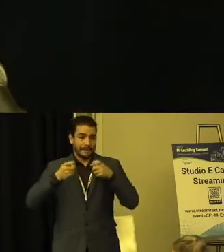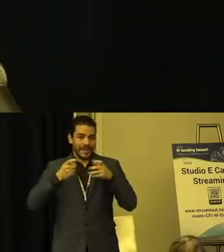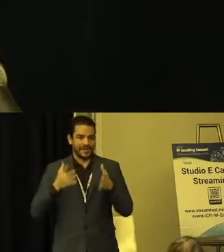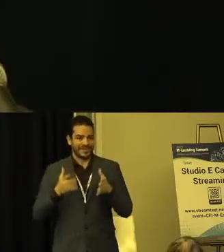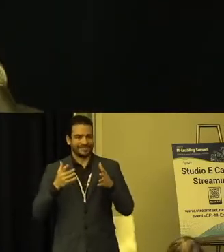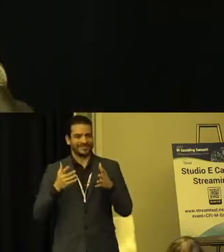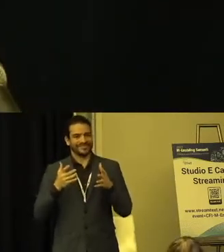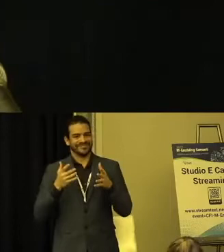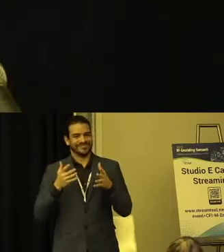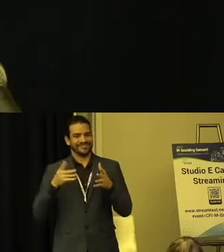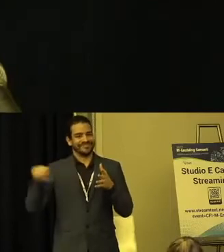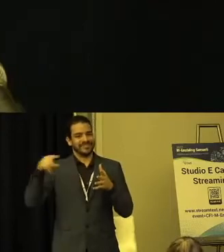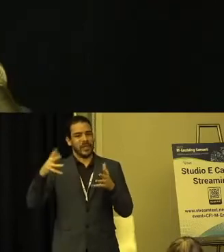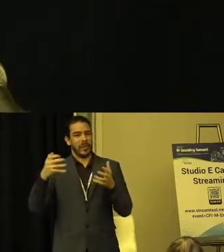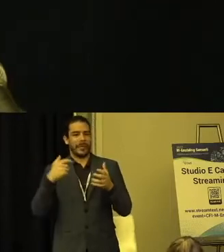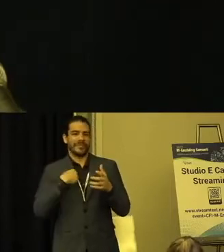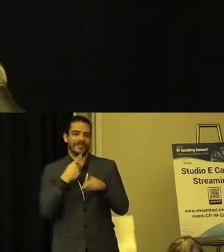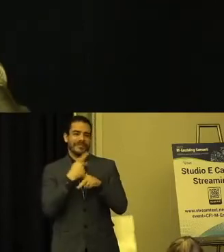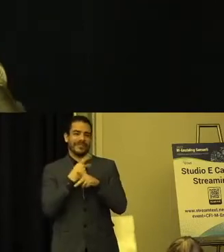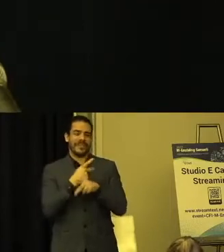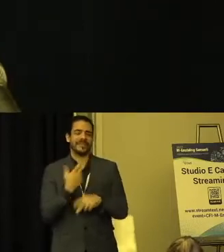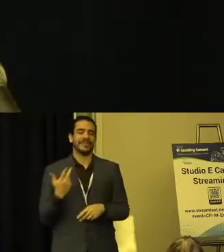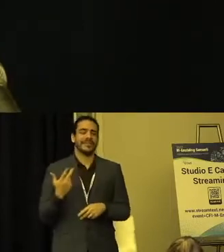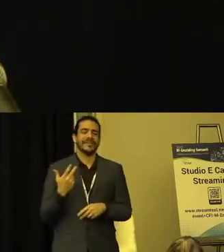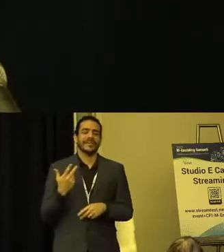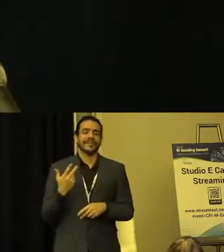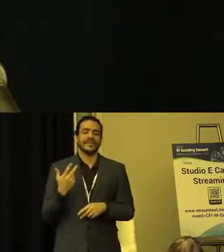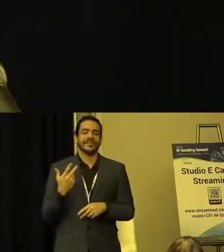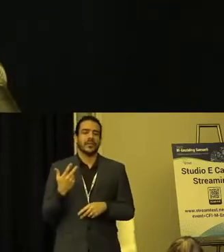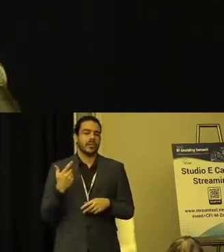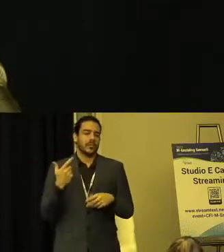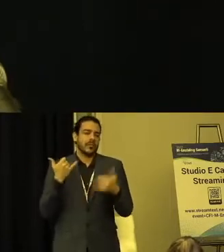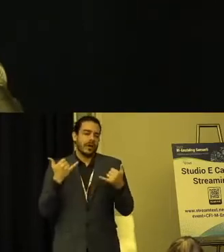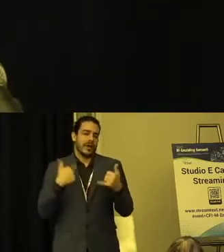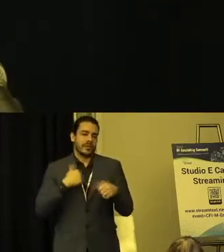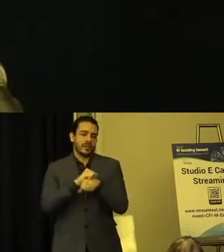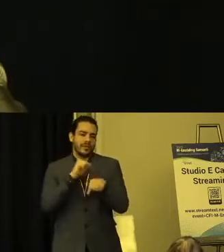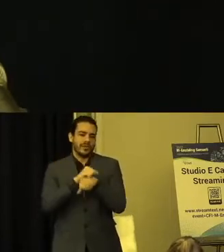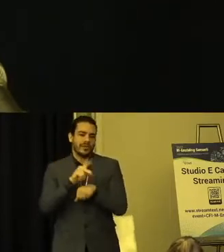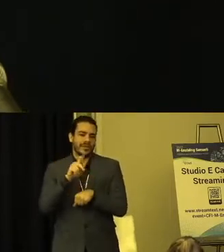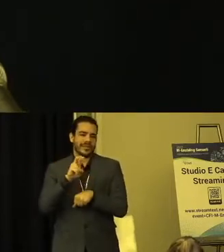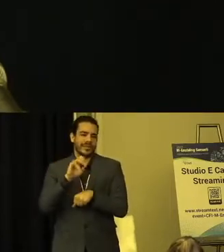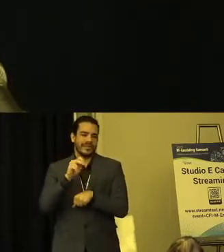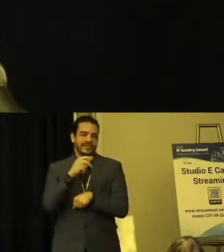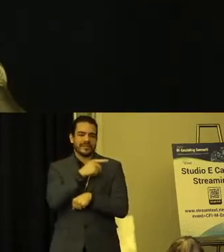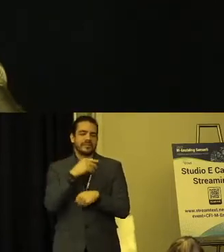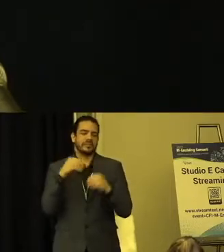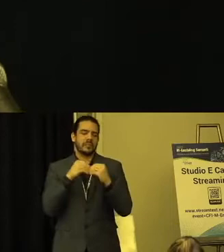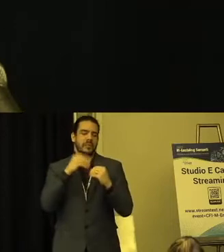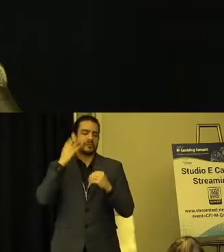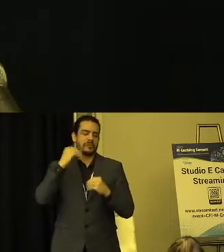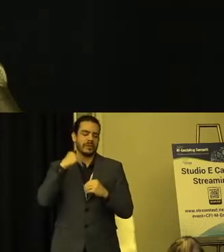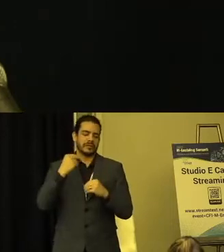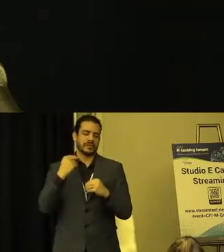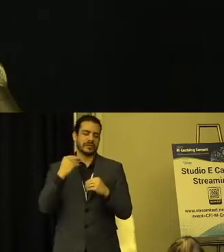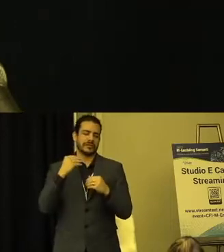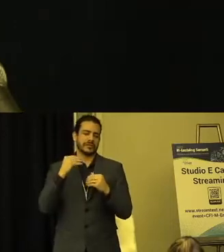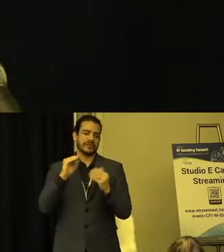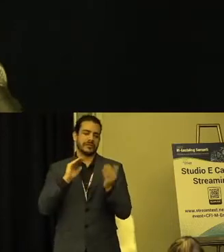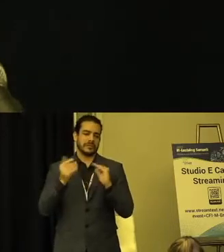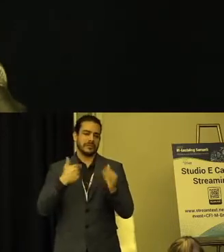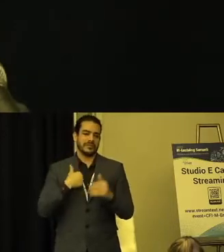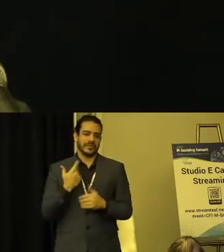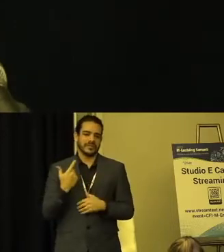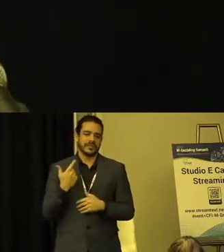sort it out from there, I believe. But I'm working with Kevin. Kevin has more experience than me on some aspects of this